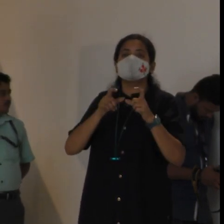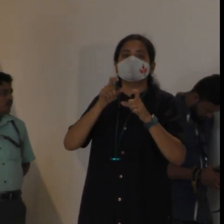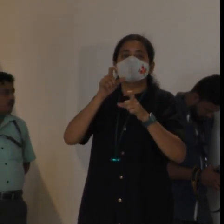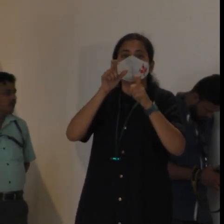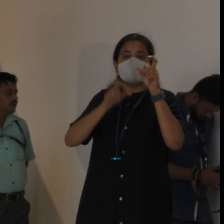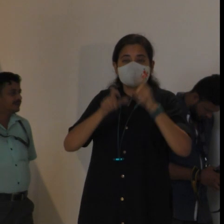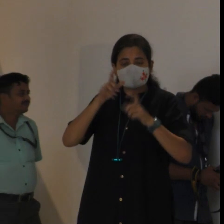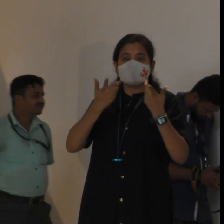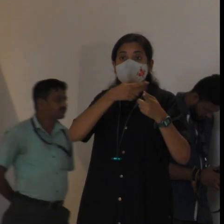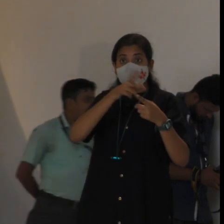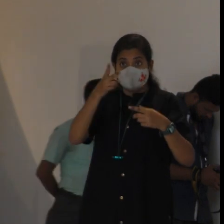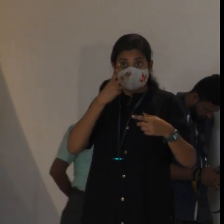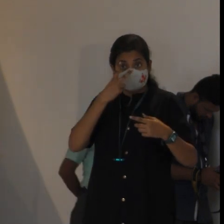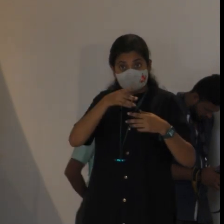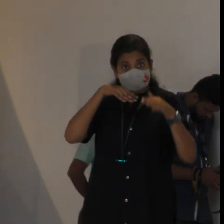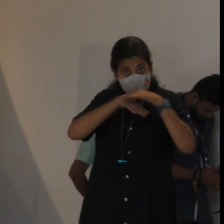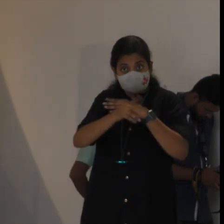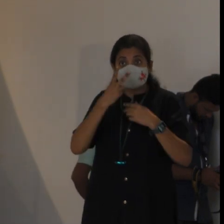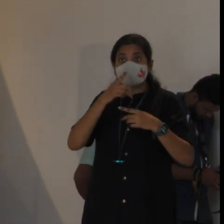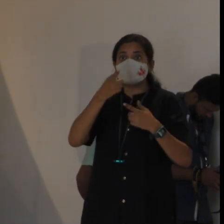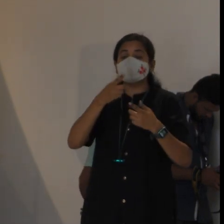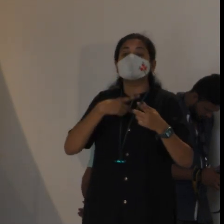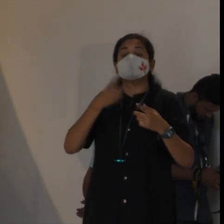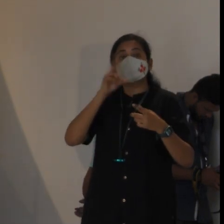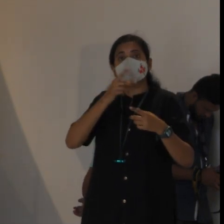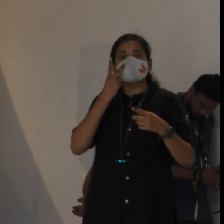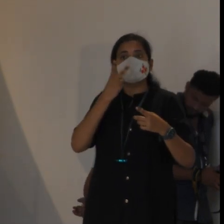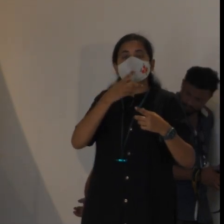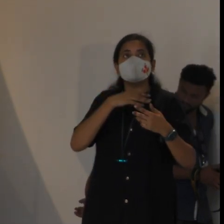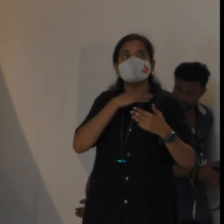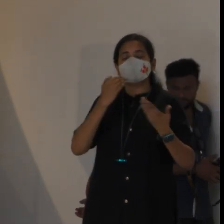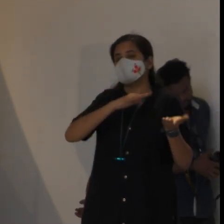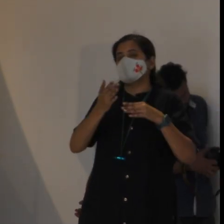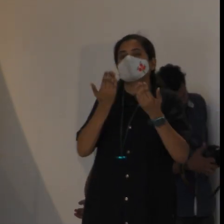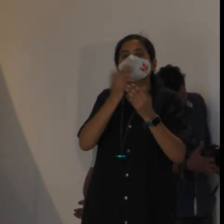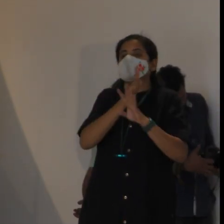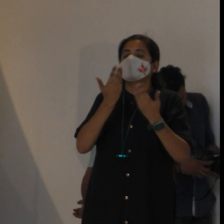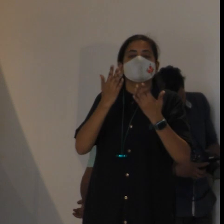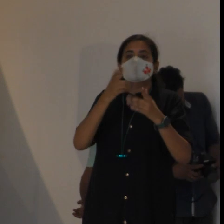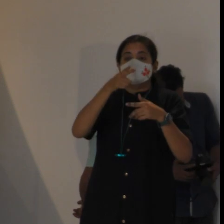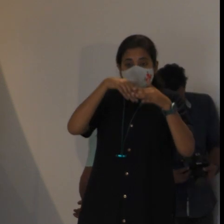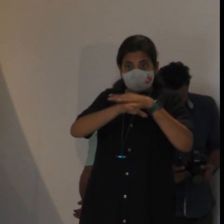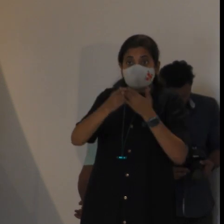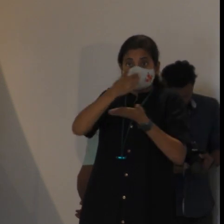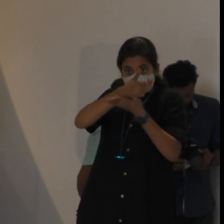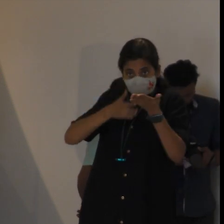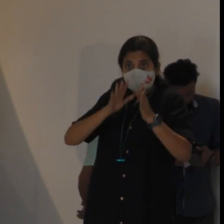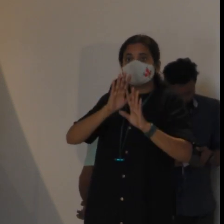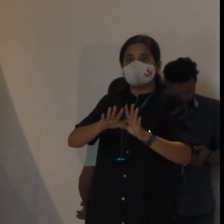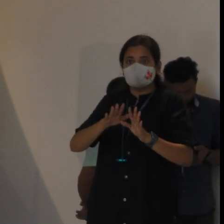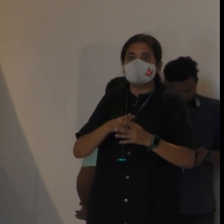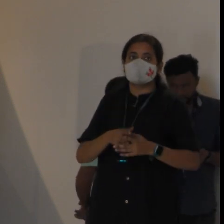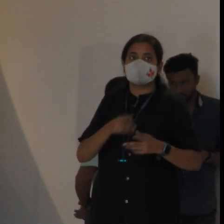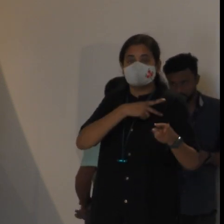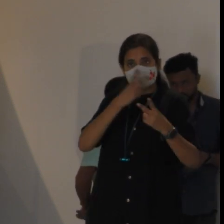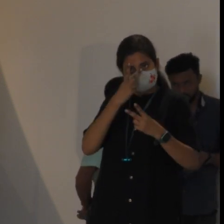become nuns, and once they take the vow of enclosure, they never leave the enclosure till death. They're also partitioned from the public, so the public is not allowed